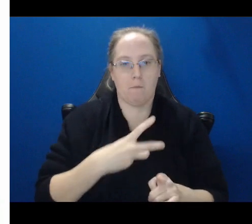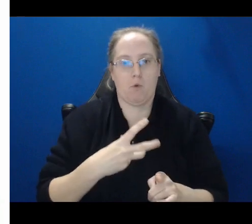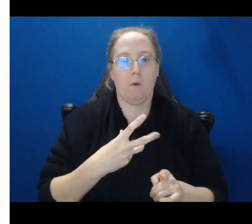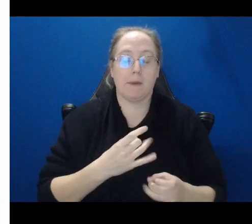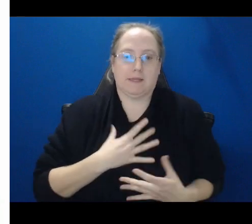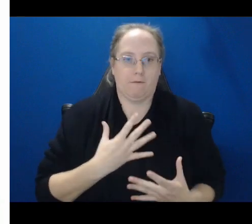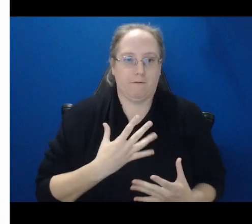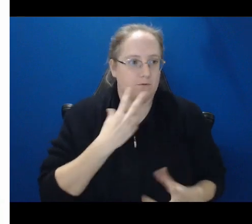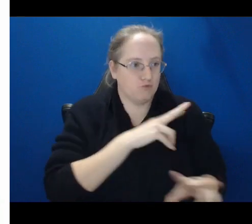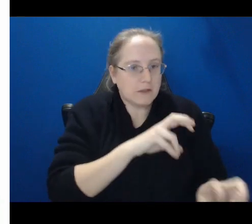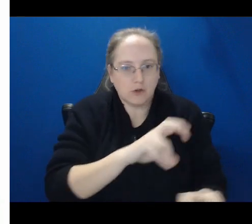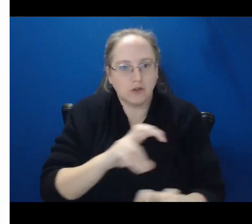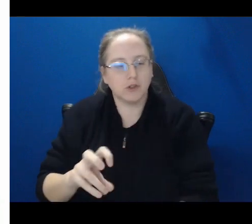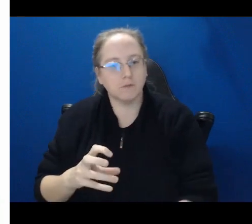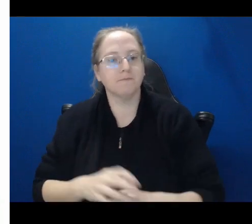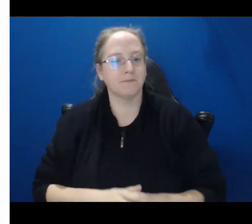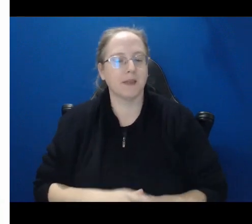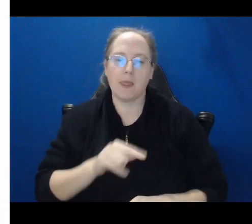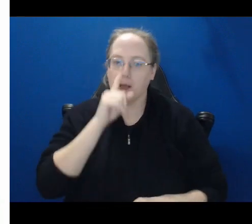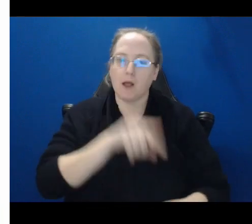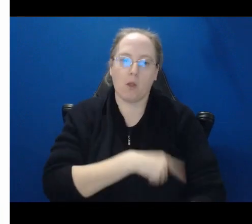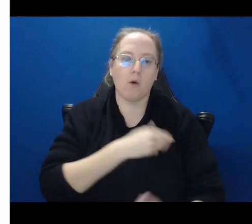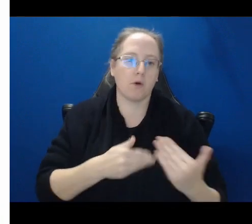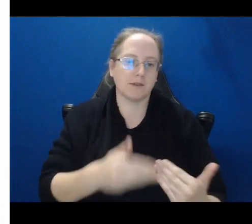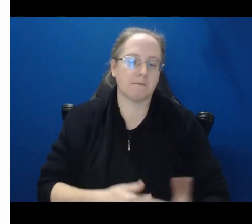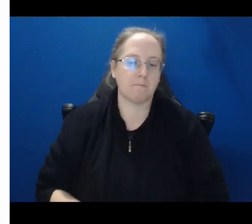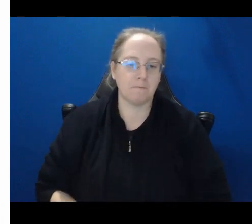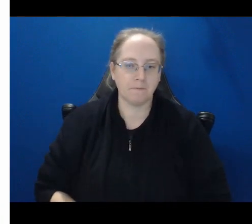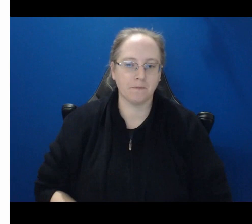well, I think that kind of leads to my next question.